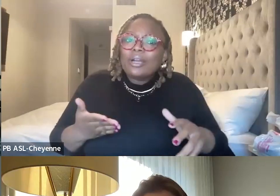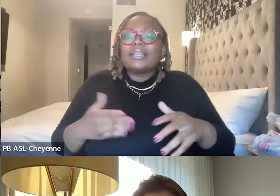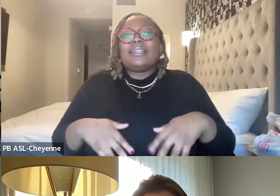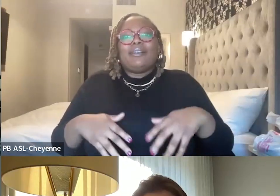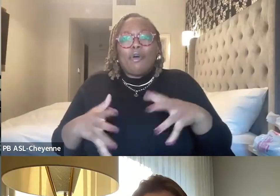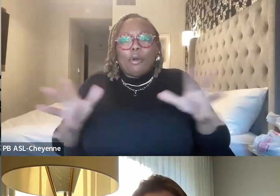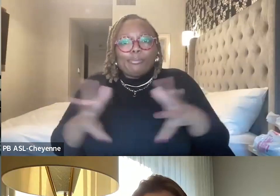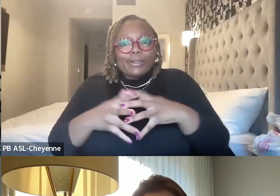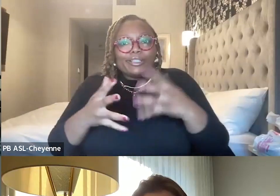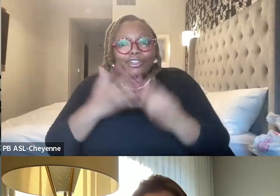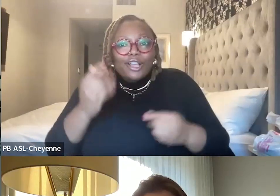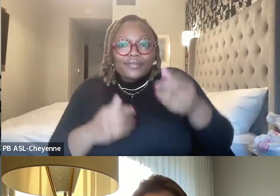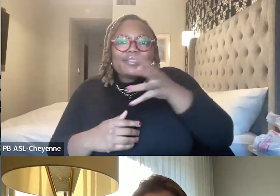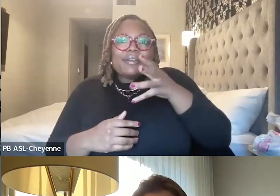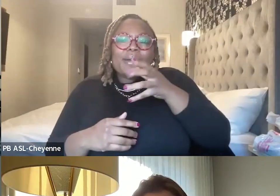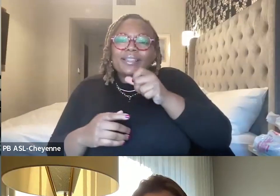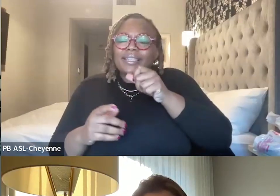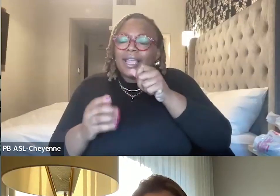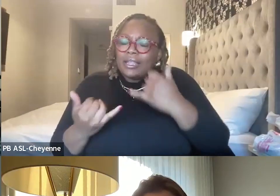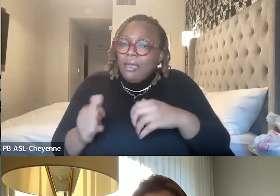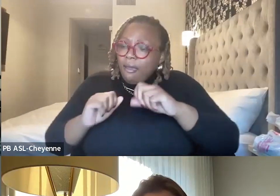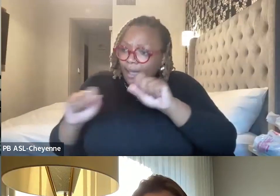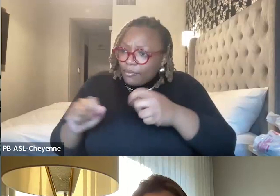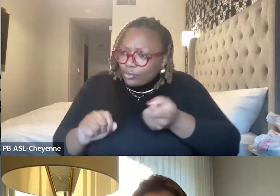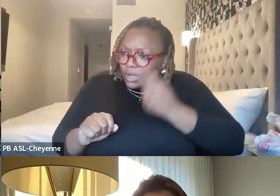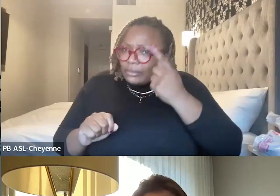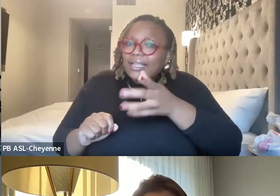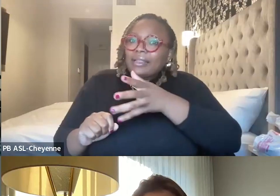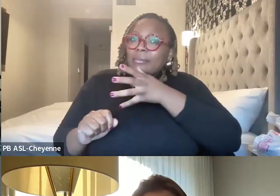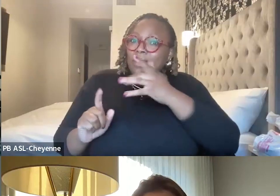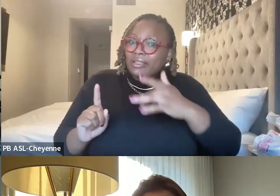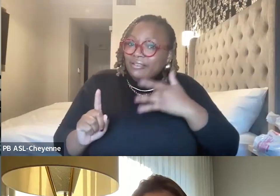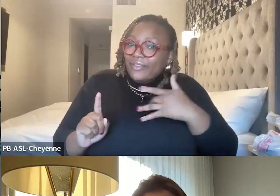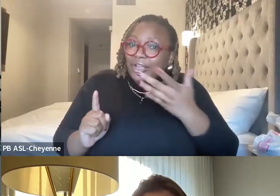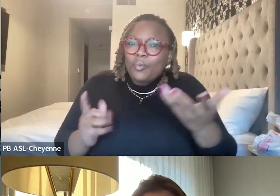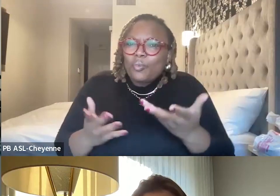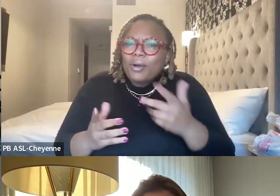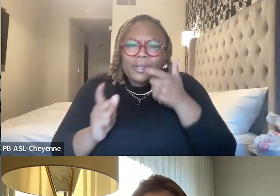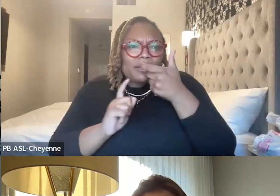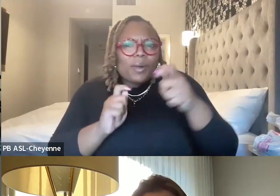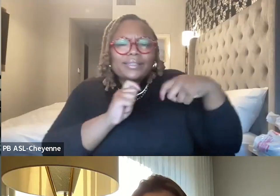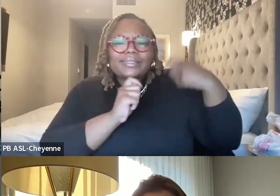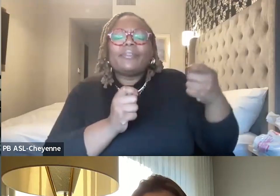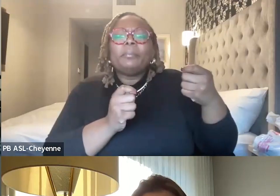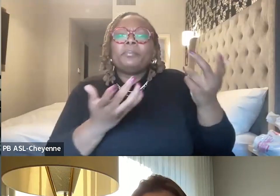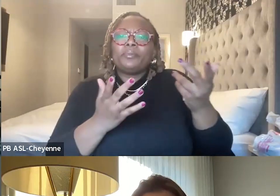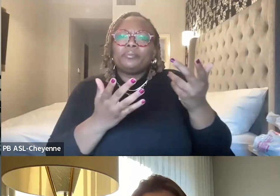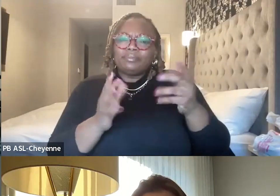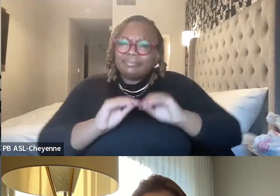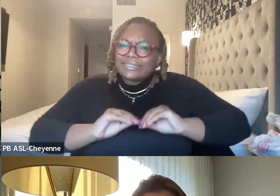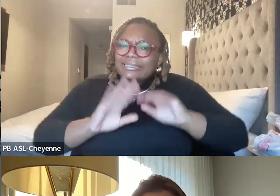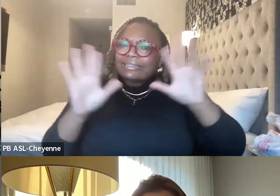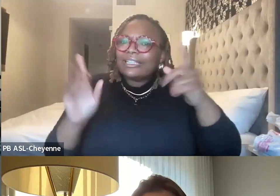mothers, and they were able to understand what the mothers were feeling watching the film and things like that. So it's